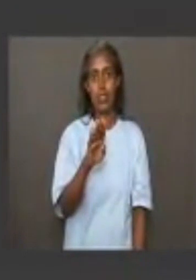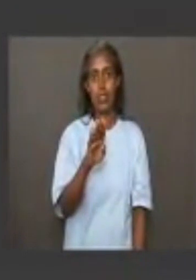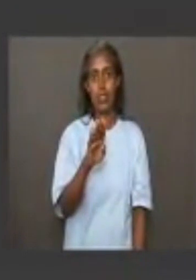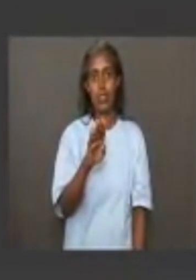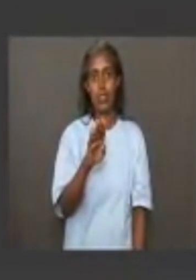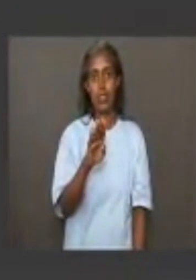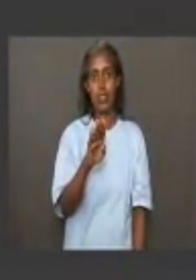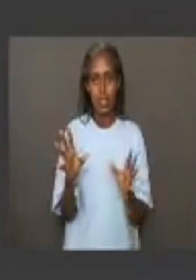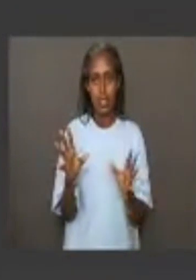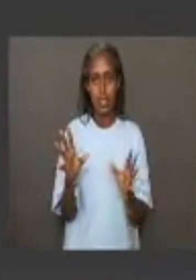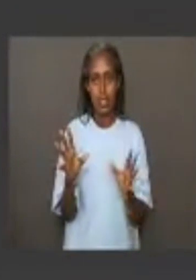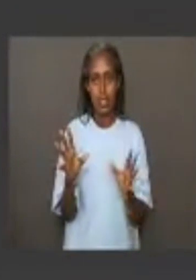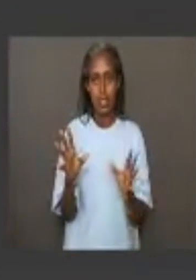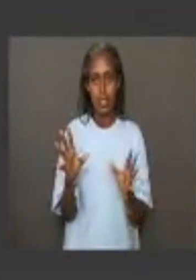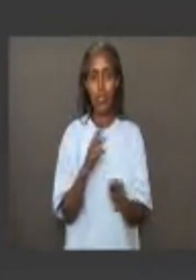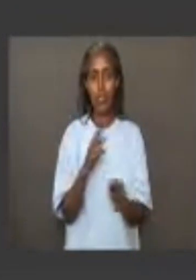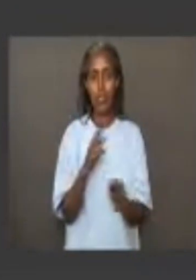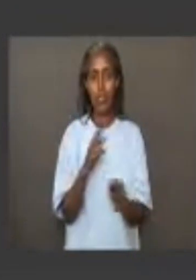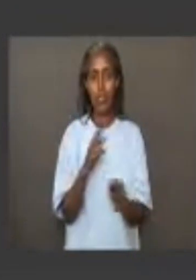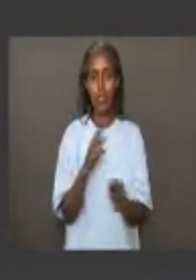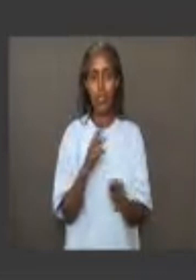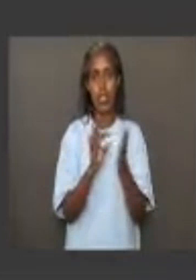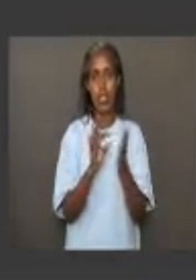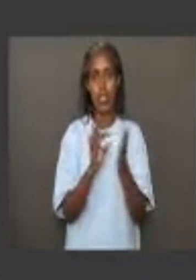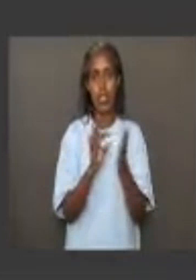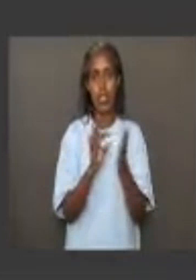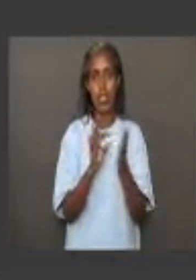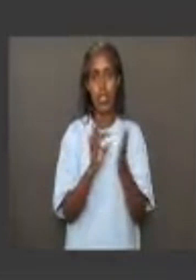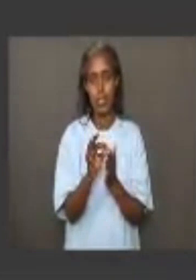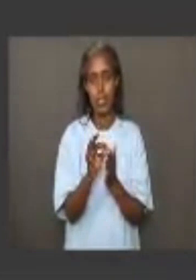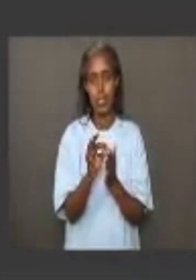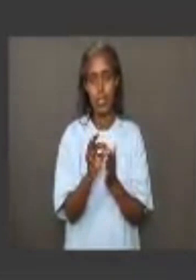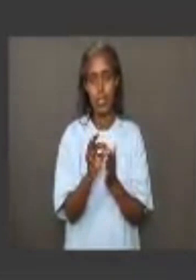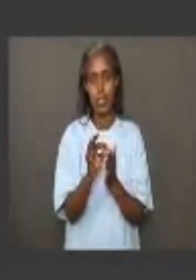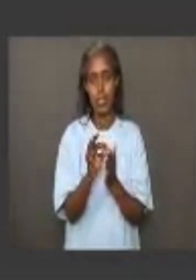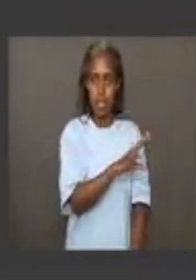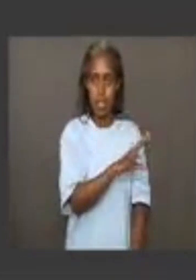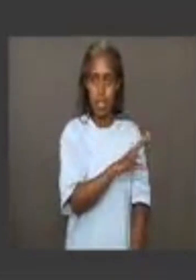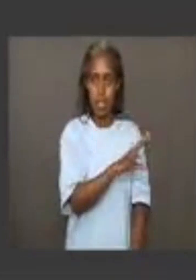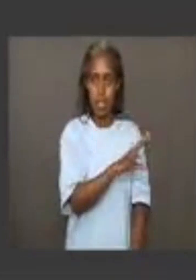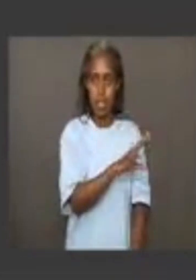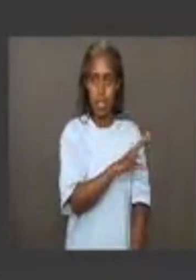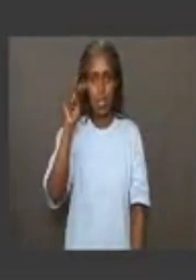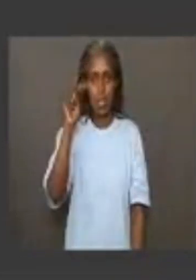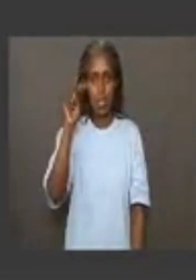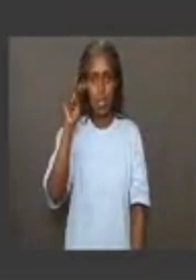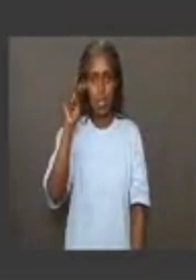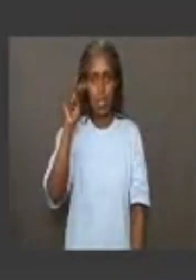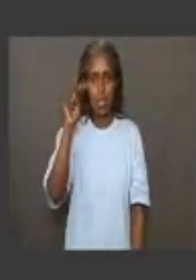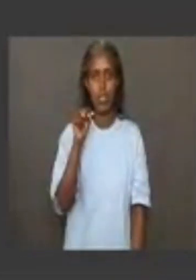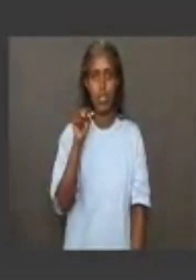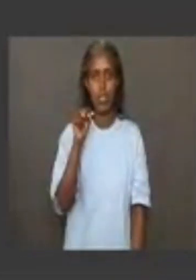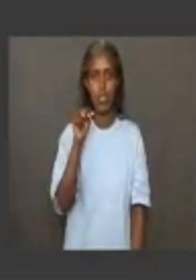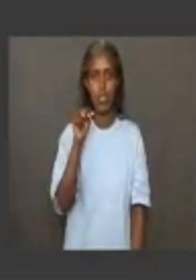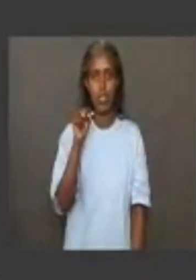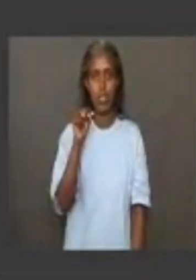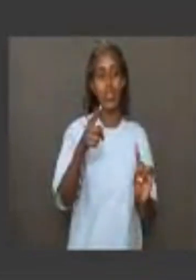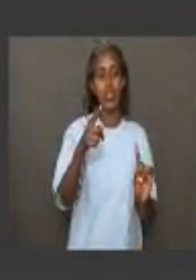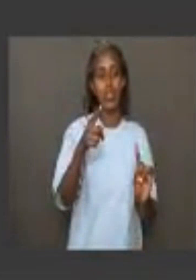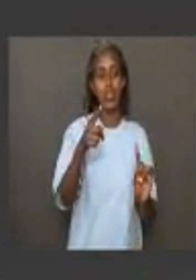of real numbers and n is a